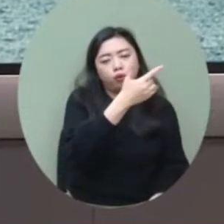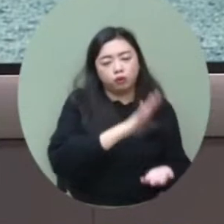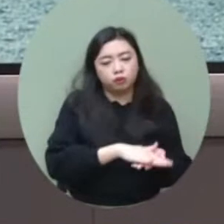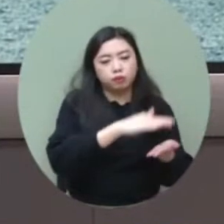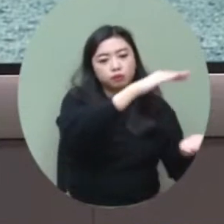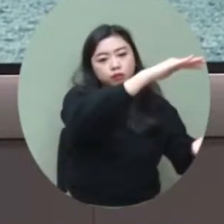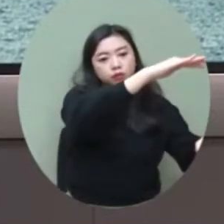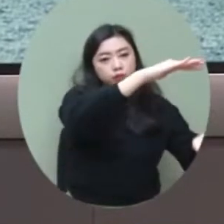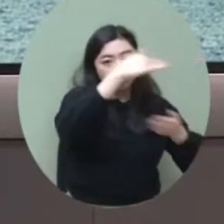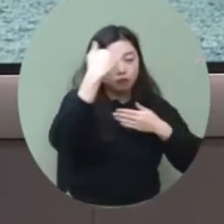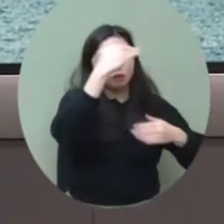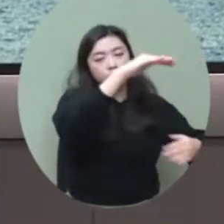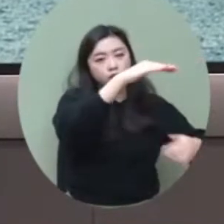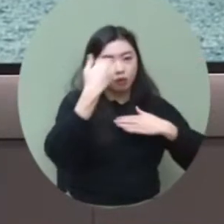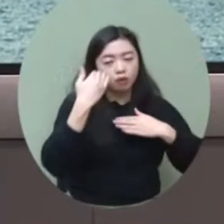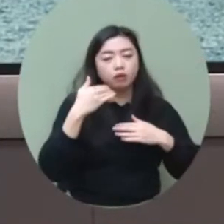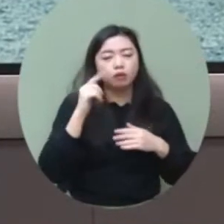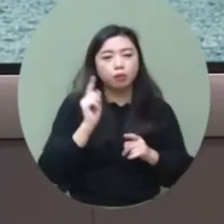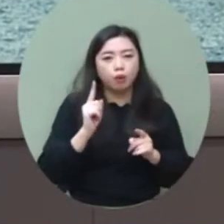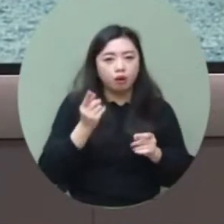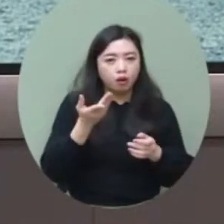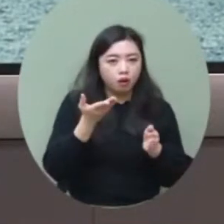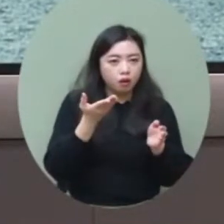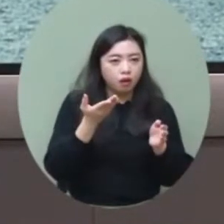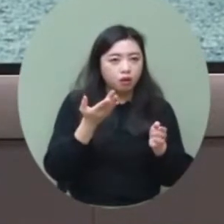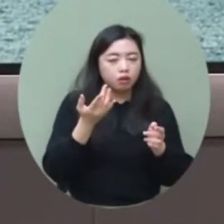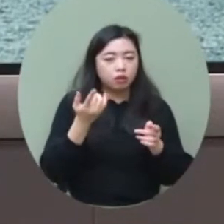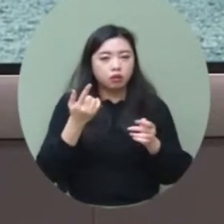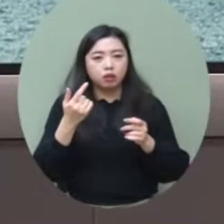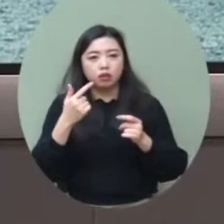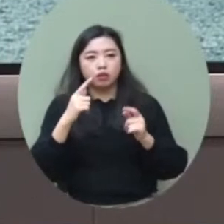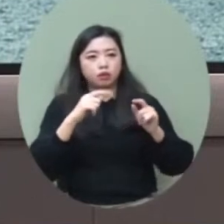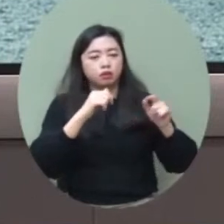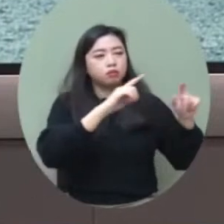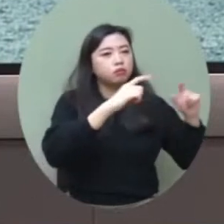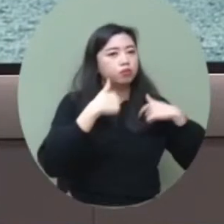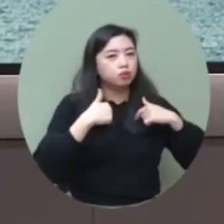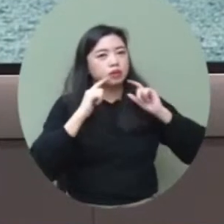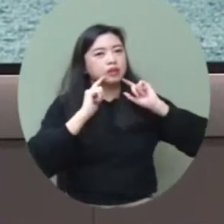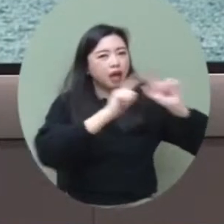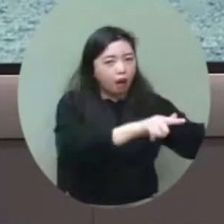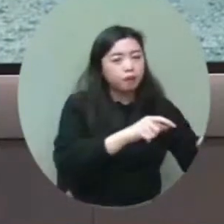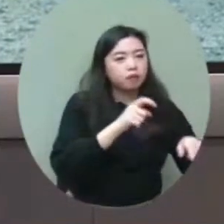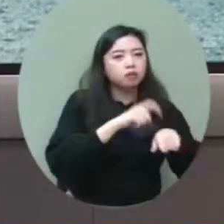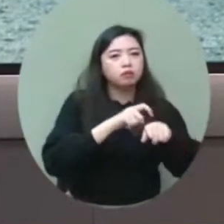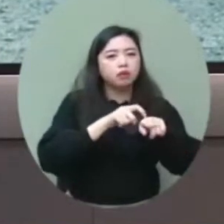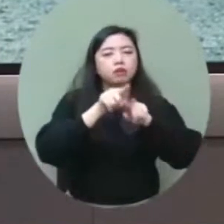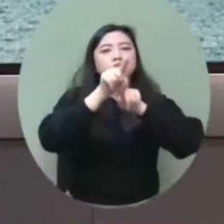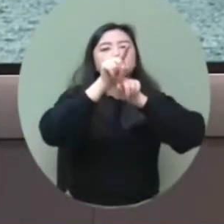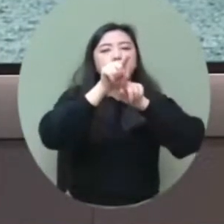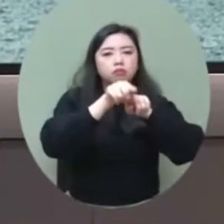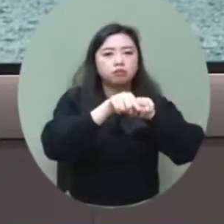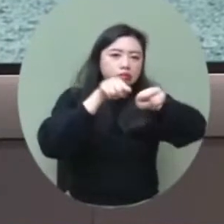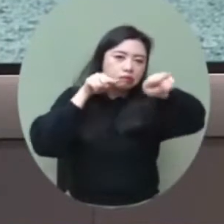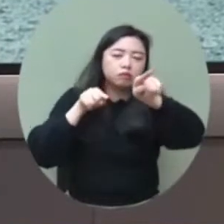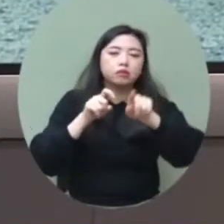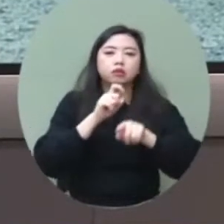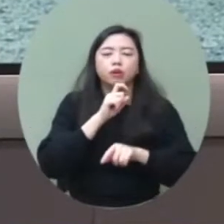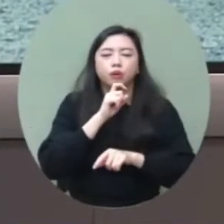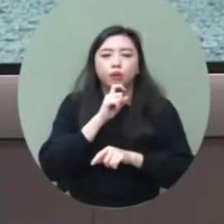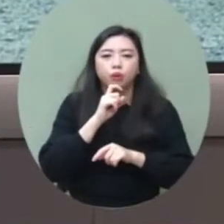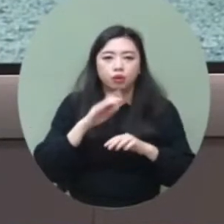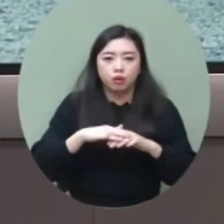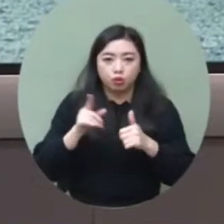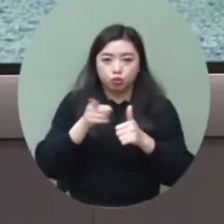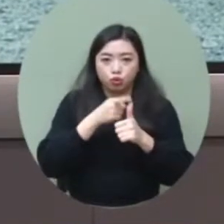those specimens. So those preliminary positive numbers are those cumulative numbers that have not yet been